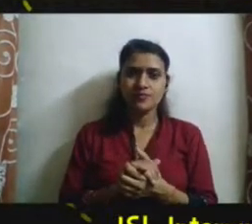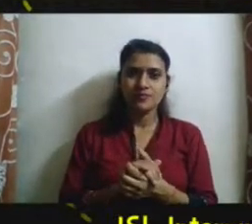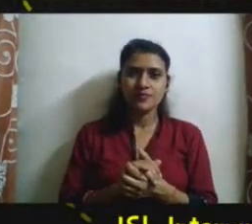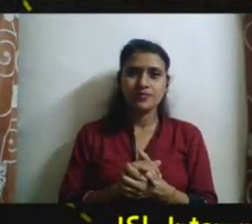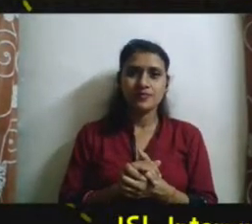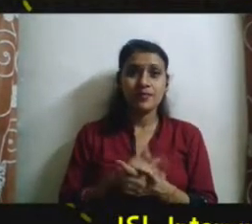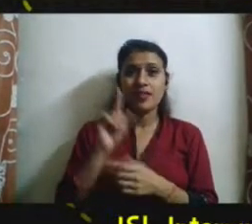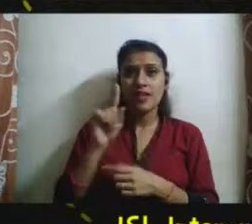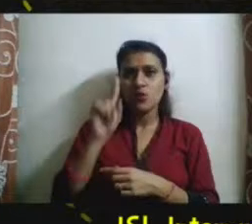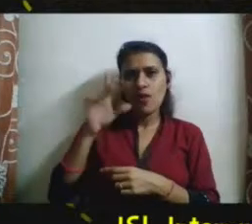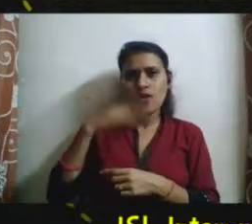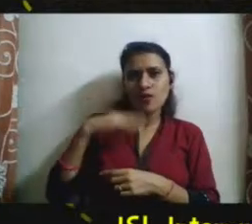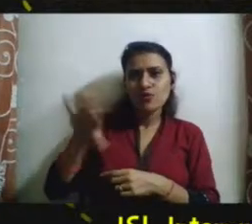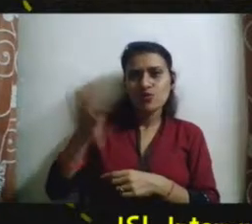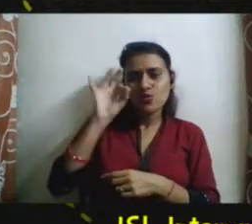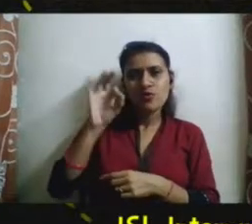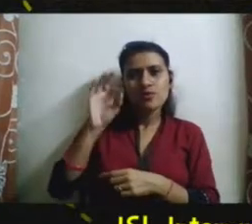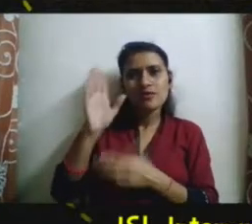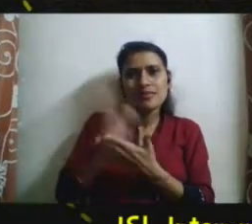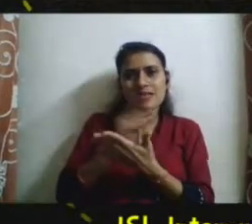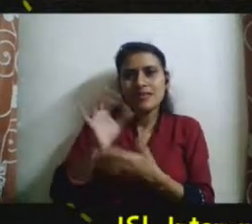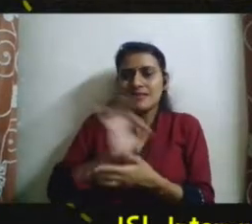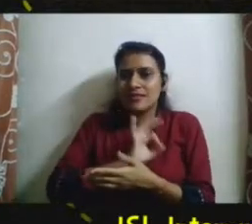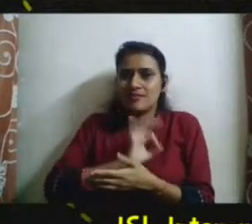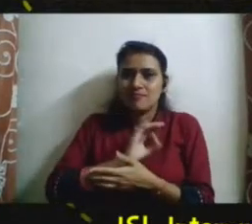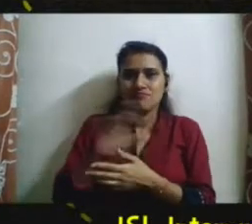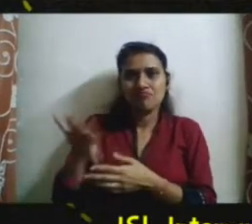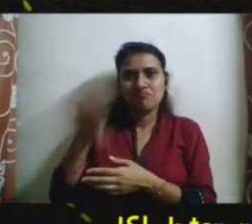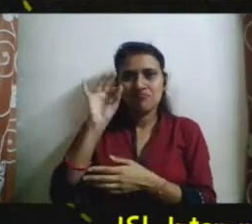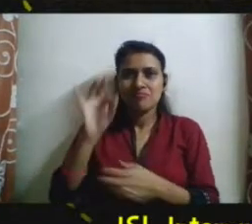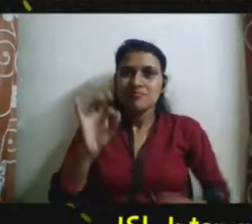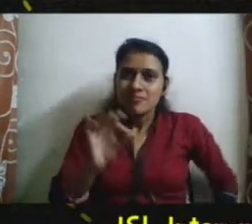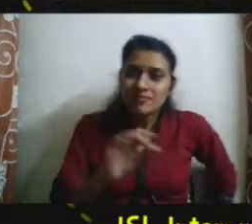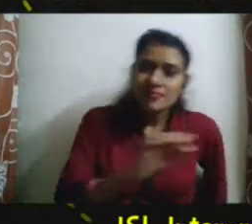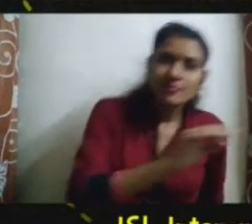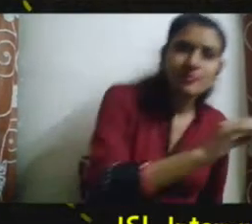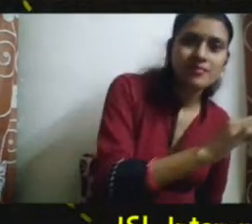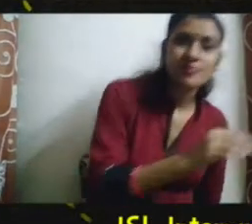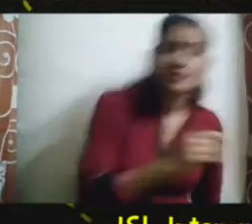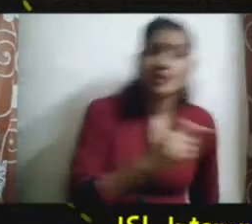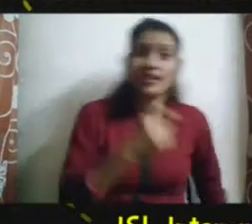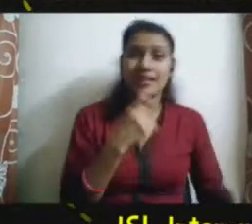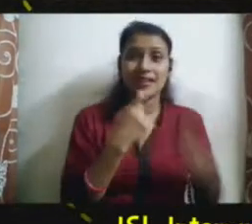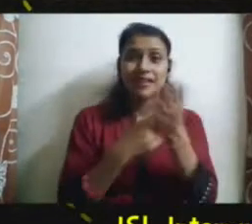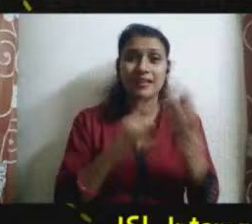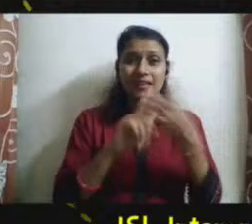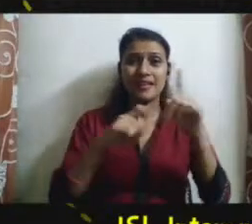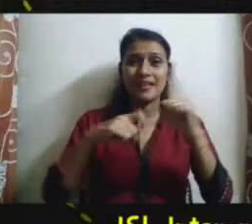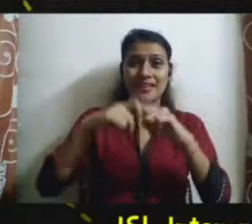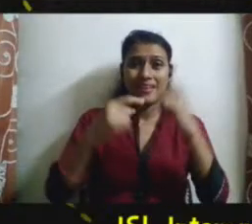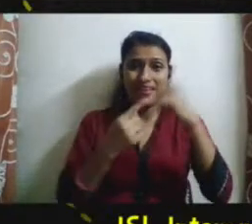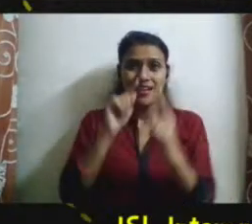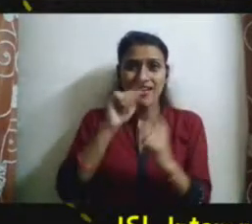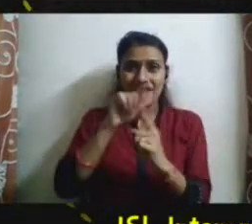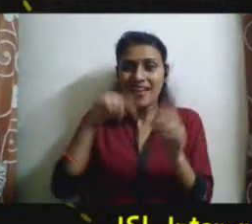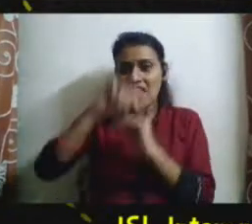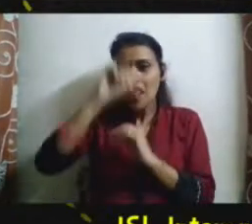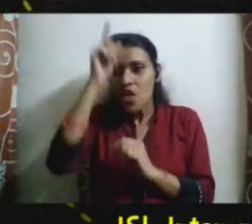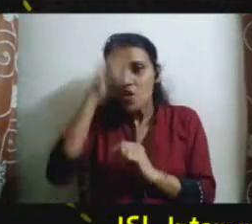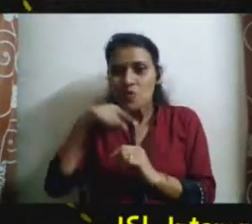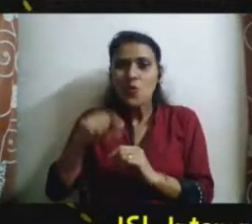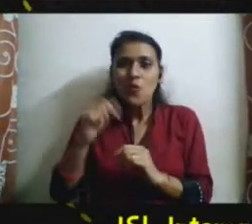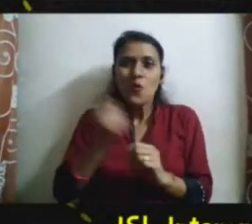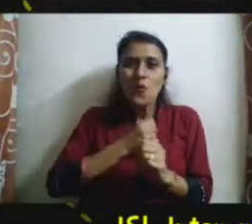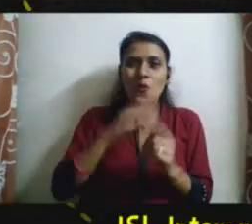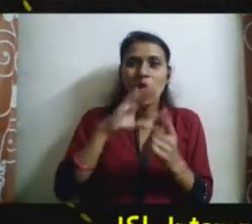that I chose to sing. You won't find Rekti being sung very often, in at least in Hindustani classical music,